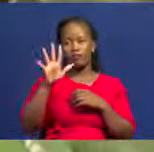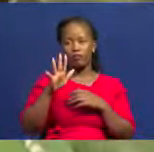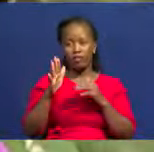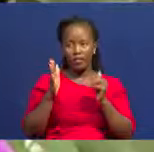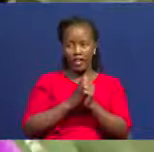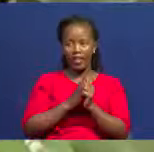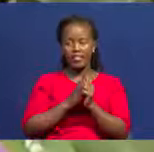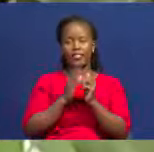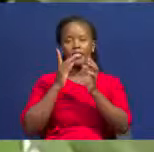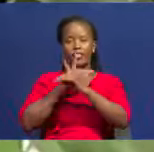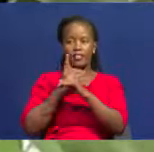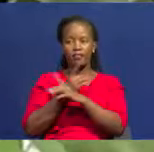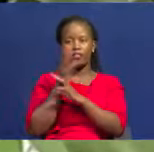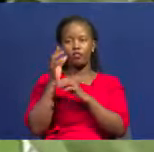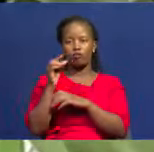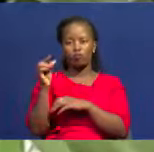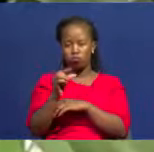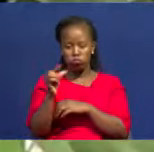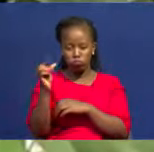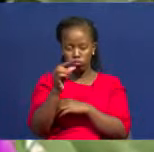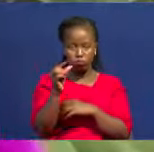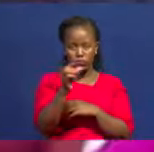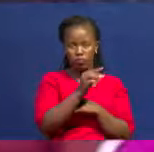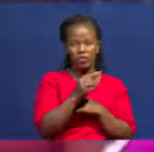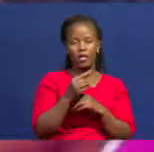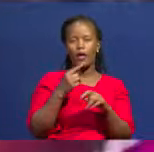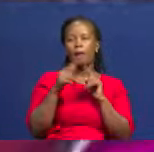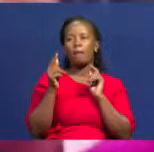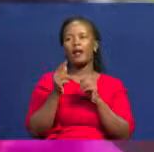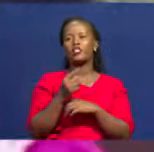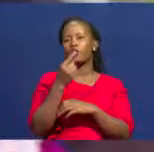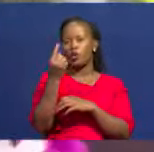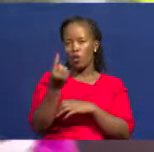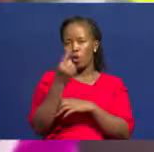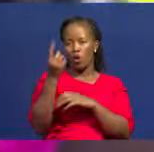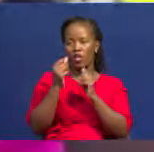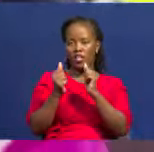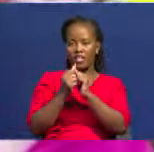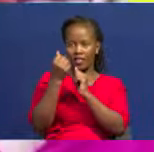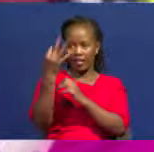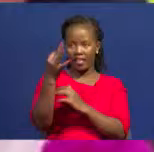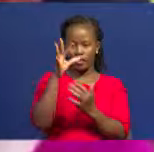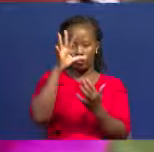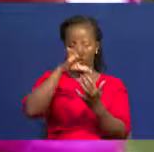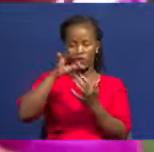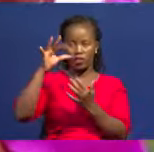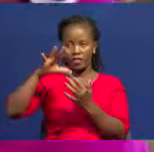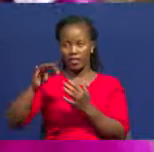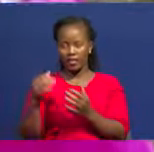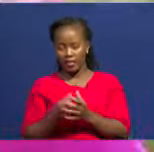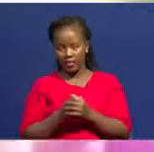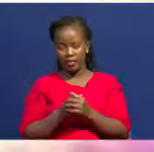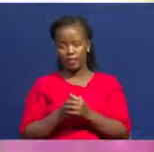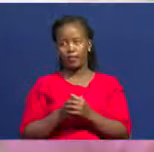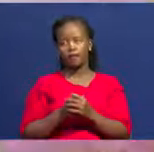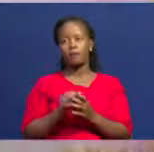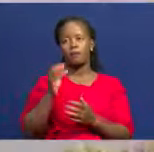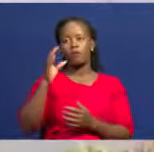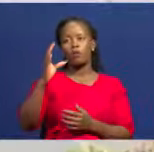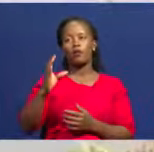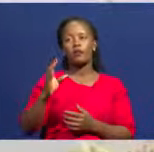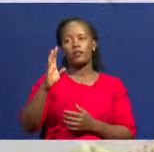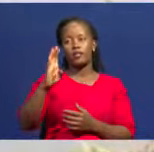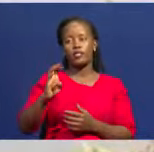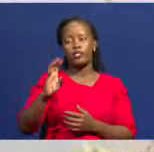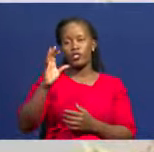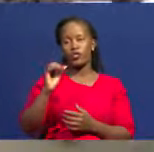produced between 3 to 5 minutes, where only 13 got selected. Kenya Film Commission Chief Executive Officer Timothy